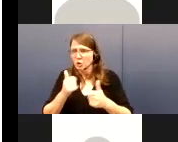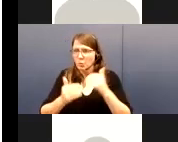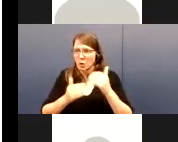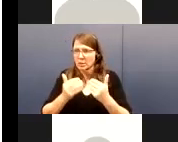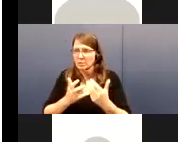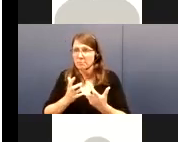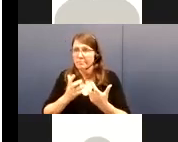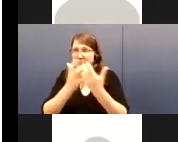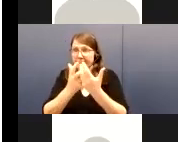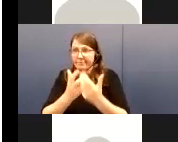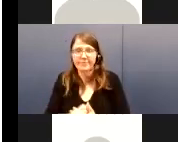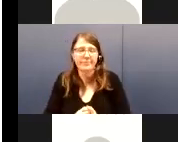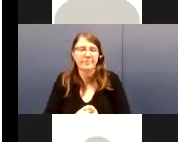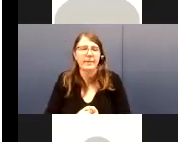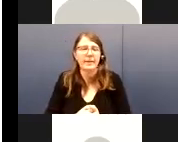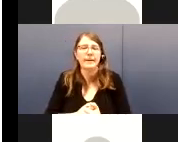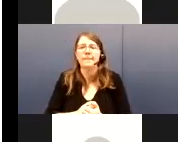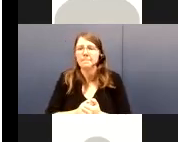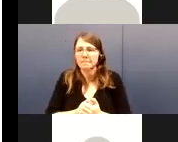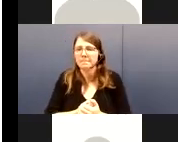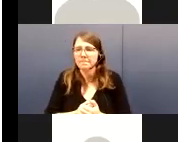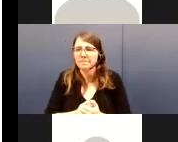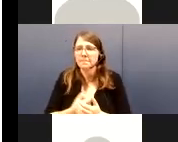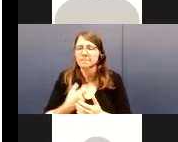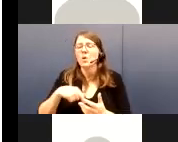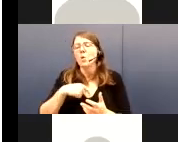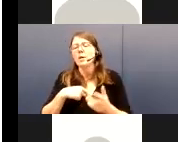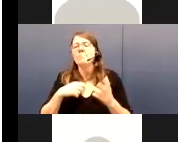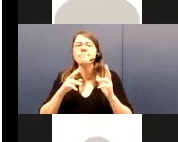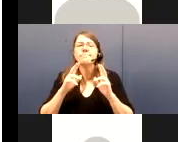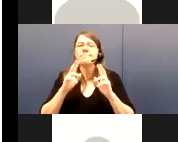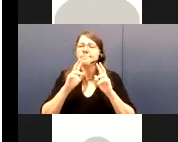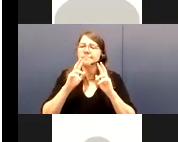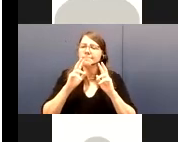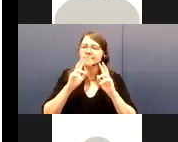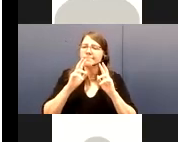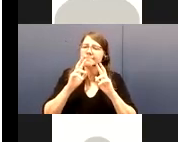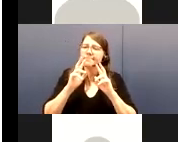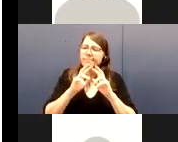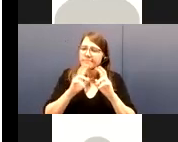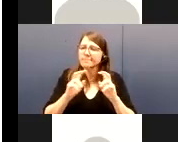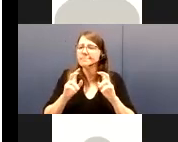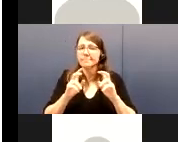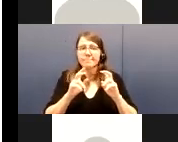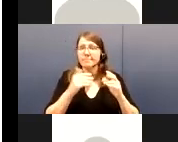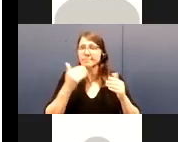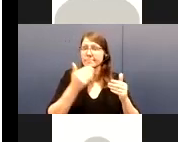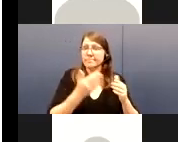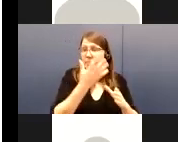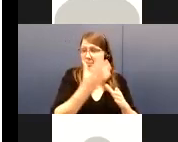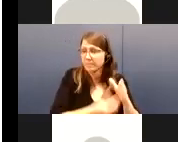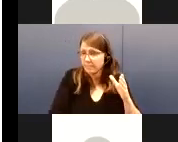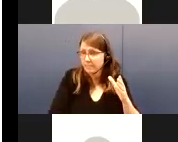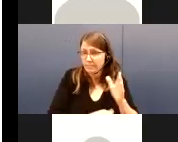our members. And we are looking at kind of how wills and estates and a different mediation designation can perhaps